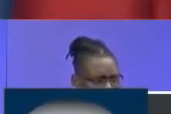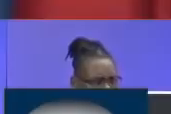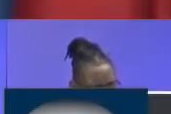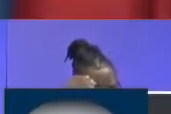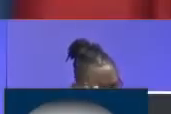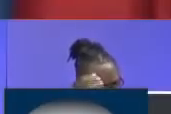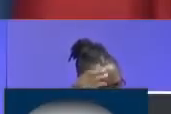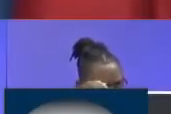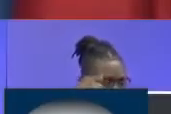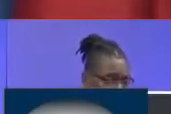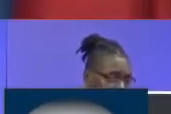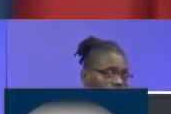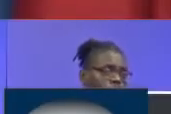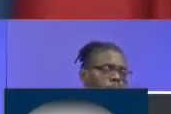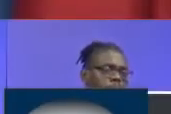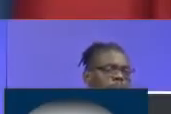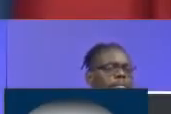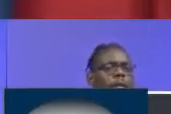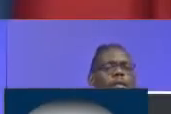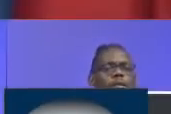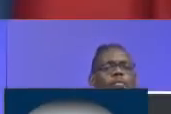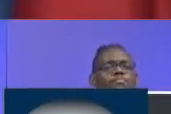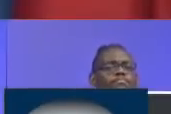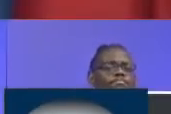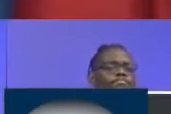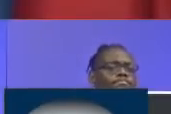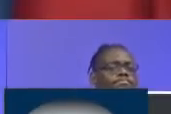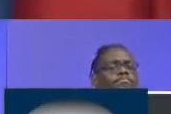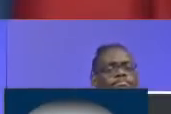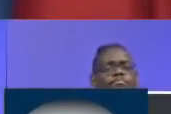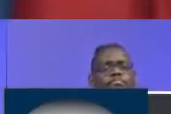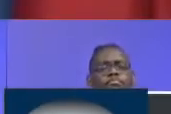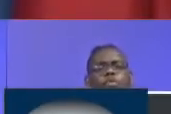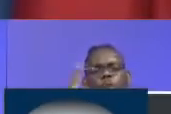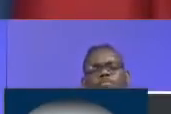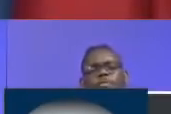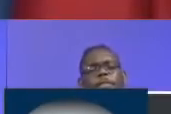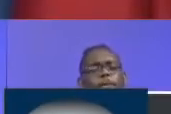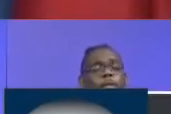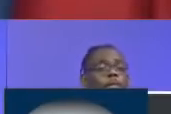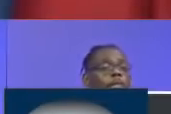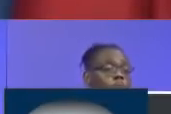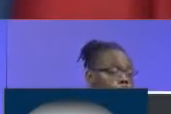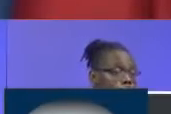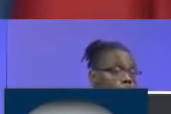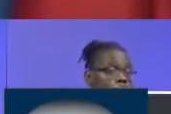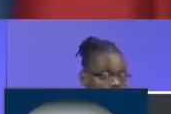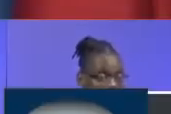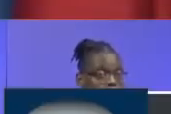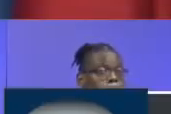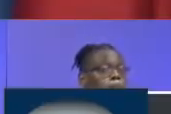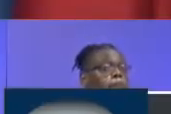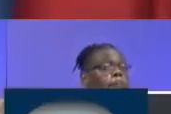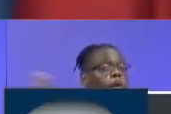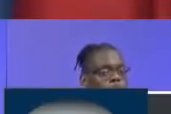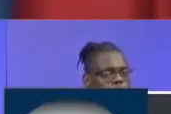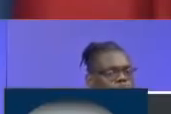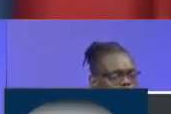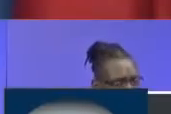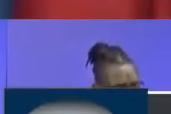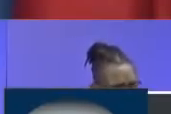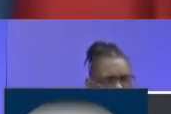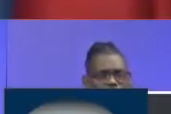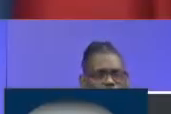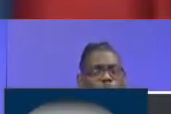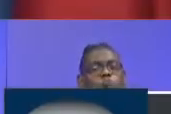that work into that structure, and we will continue to be operating that way. All essential services, remember that's not just law enforcement, air